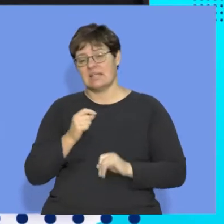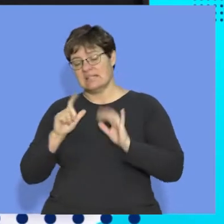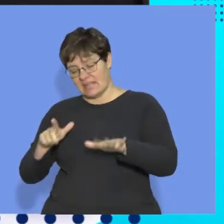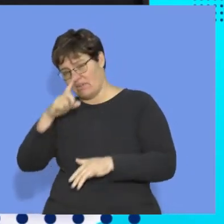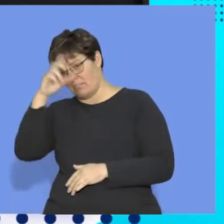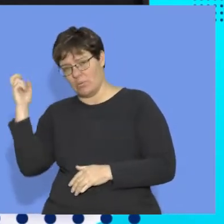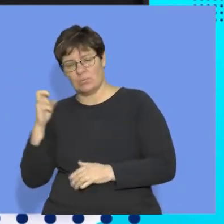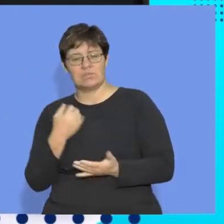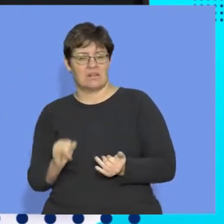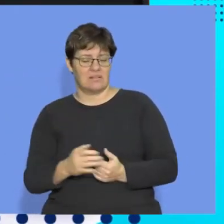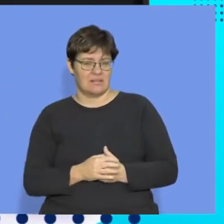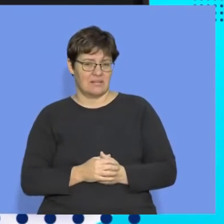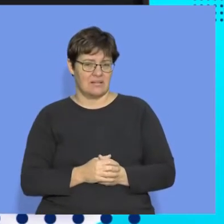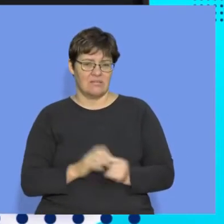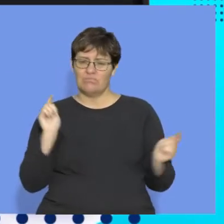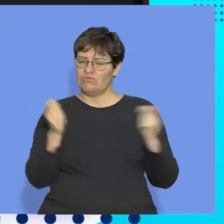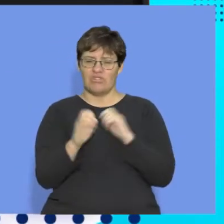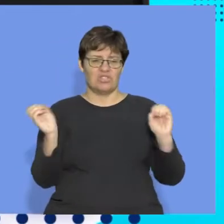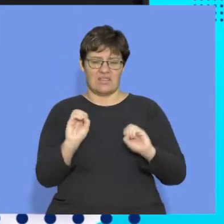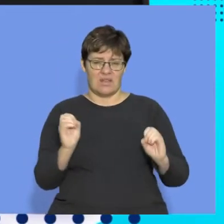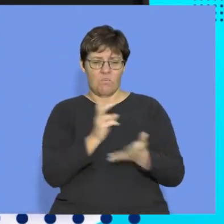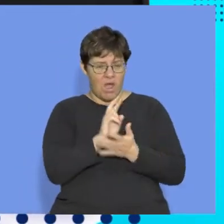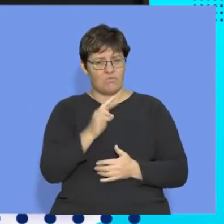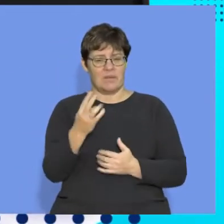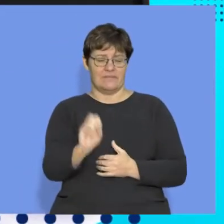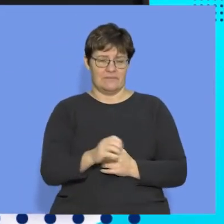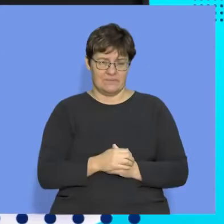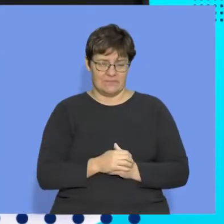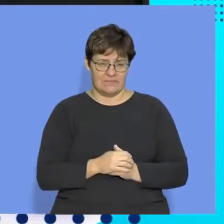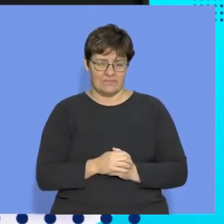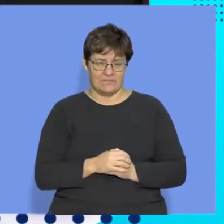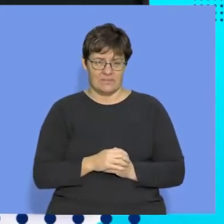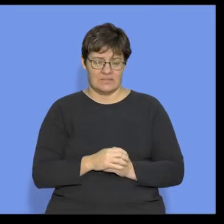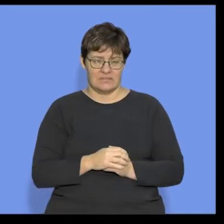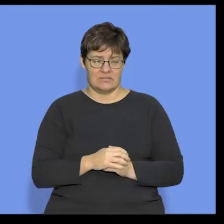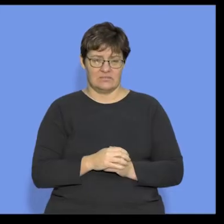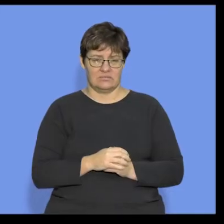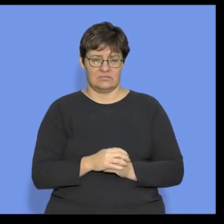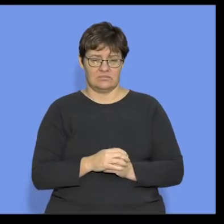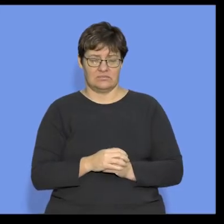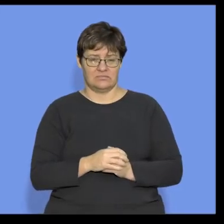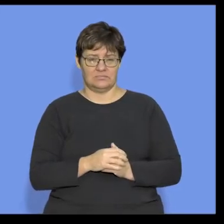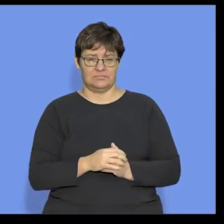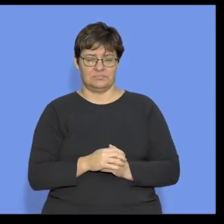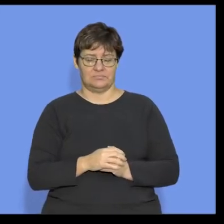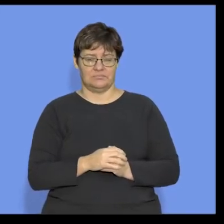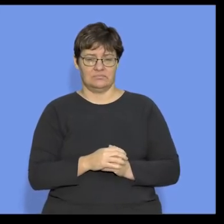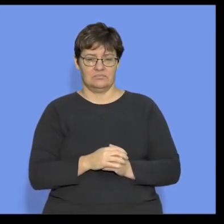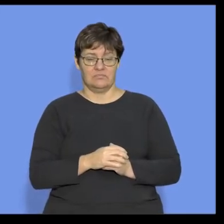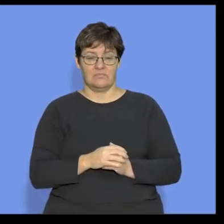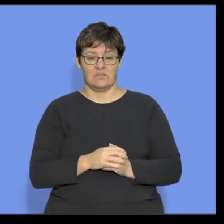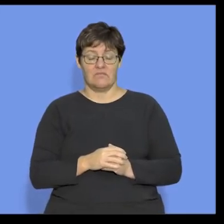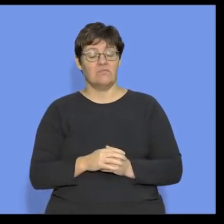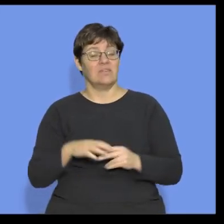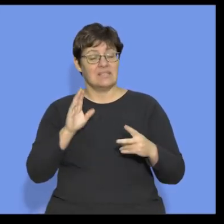3 red. I still have 7 blue. Nothing has changed because I'm replacing it. So what it means, and for